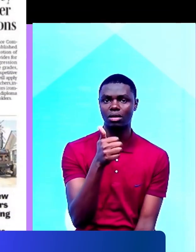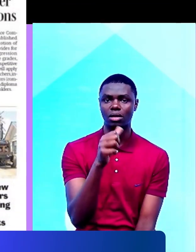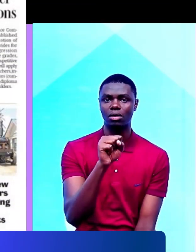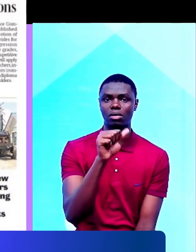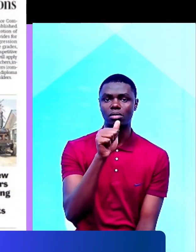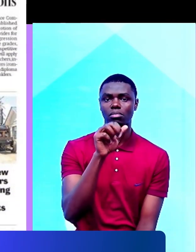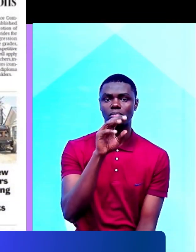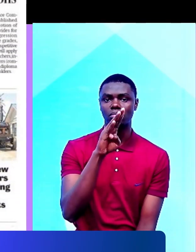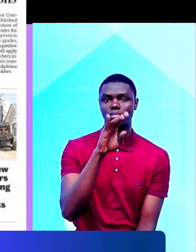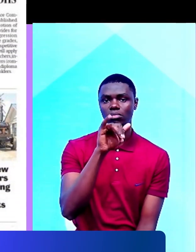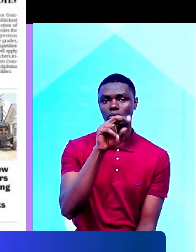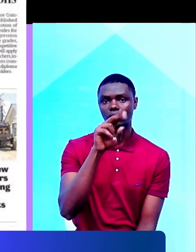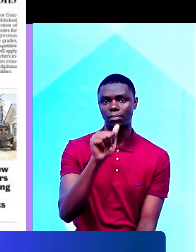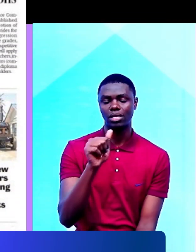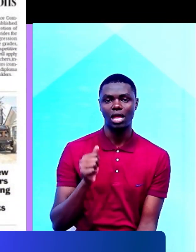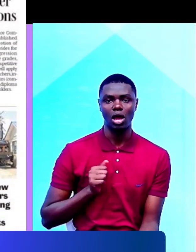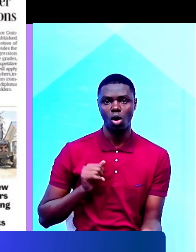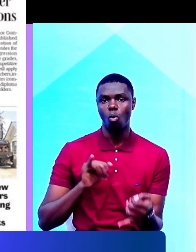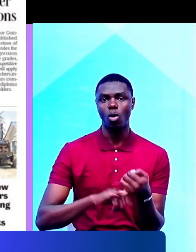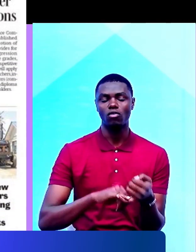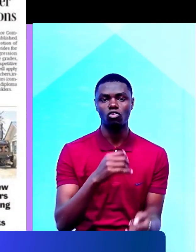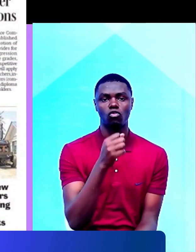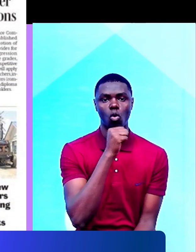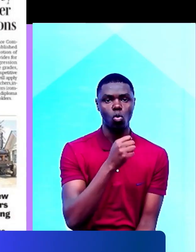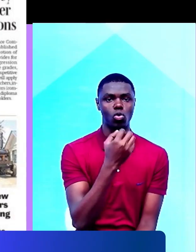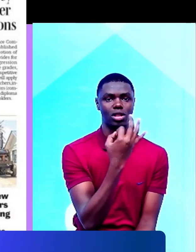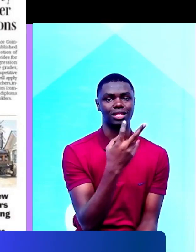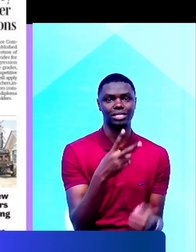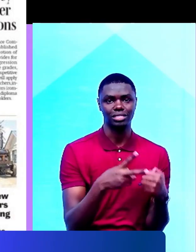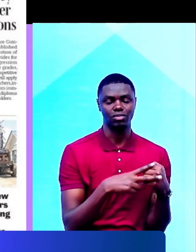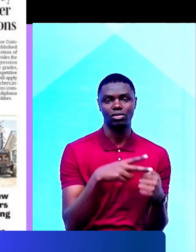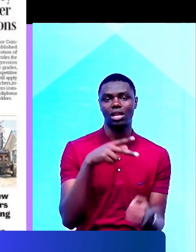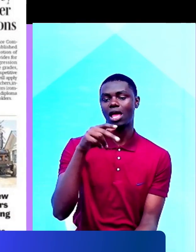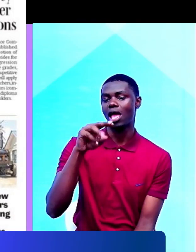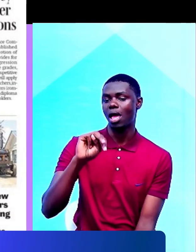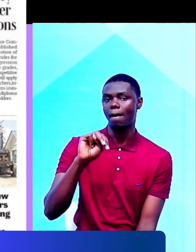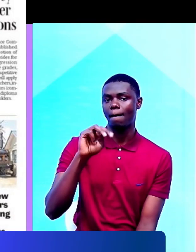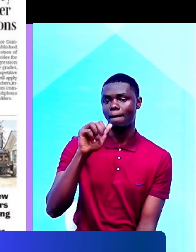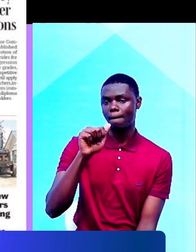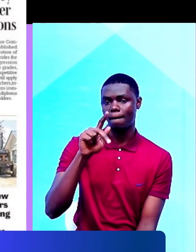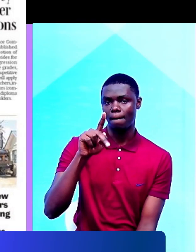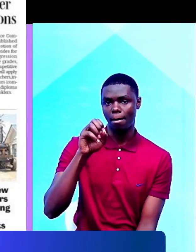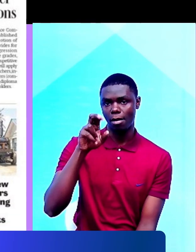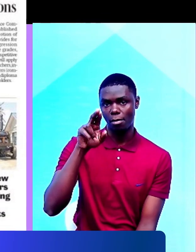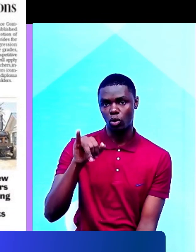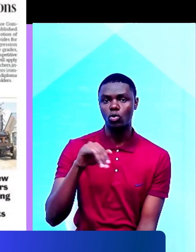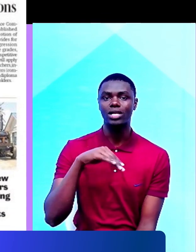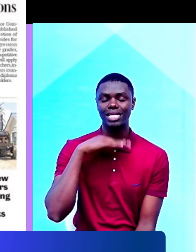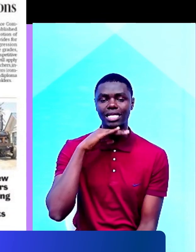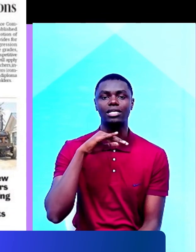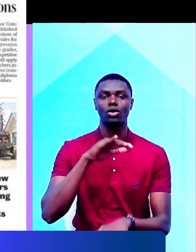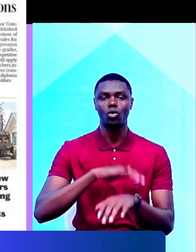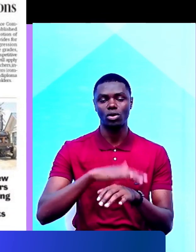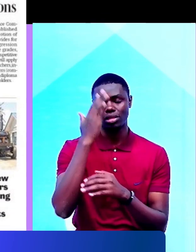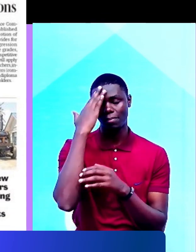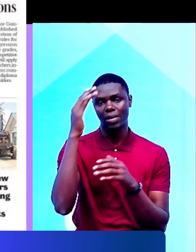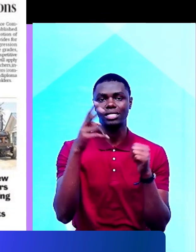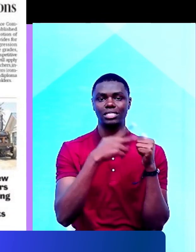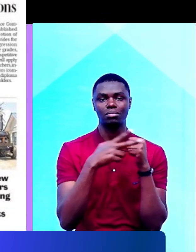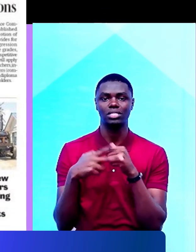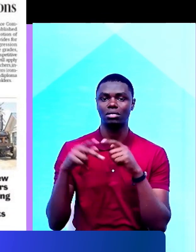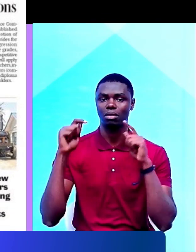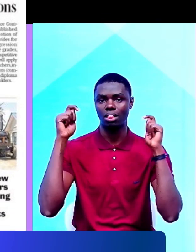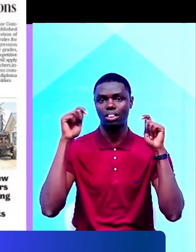Tabitha, the wife of a 37-year-old Paul Makori, who was killed during the Monday Sabasaba demonstrations